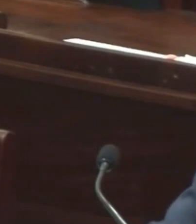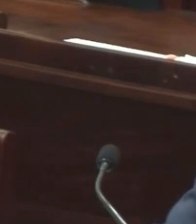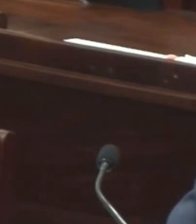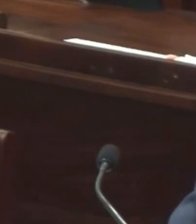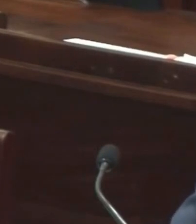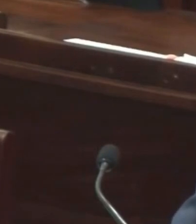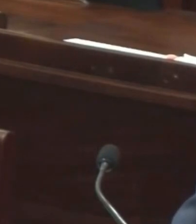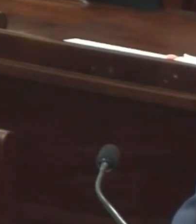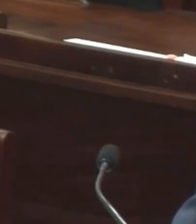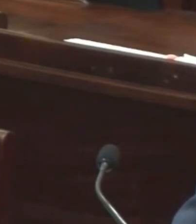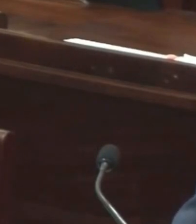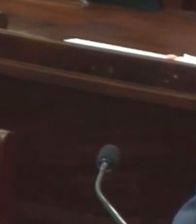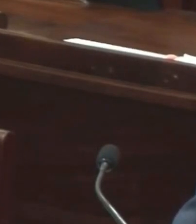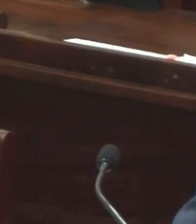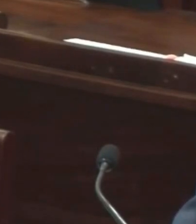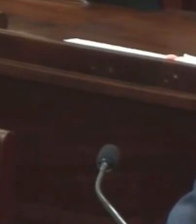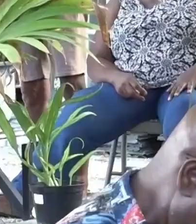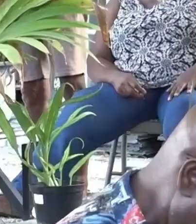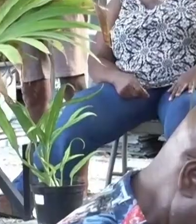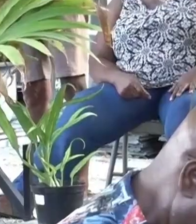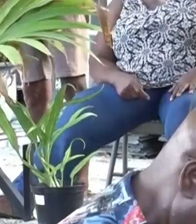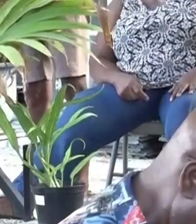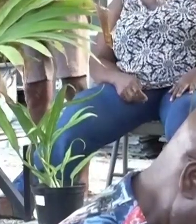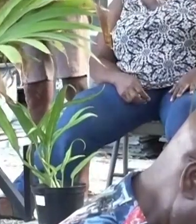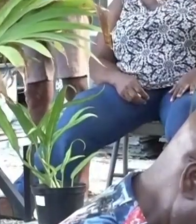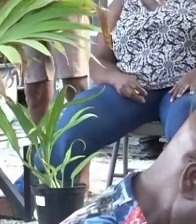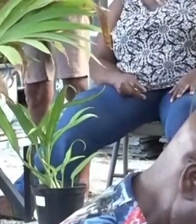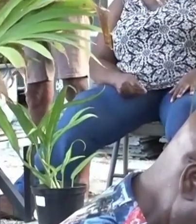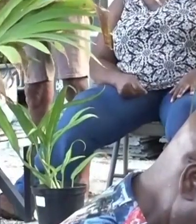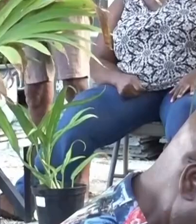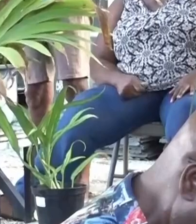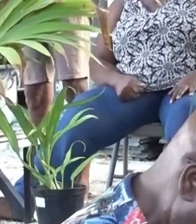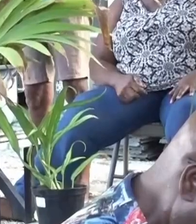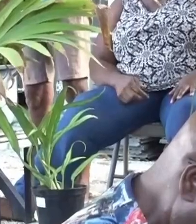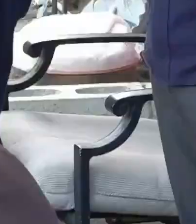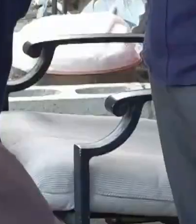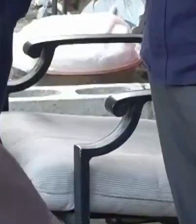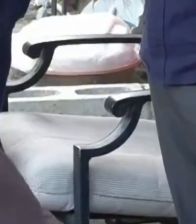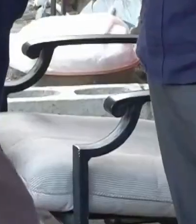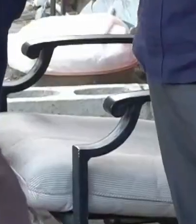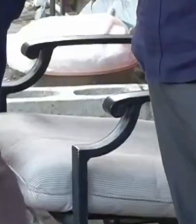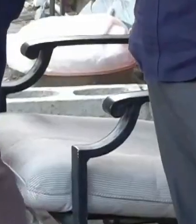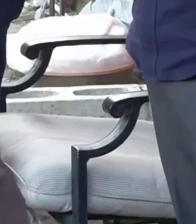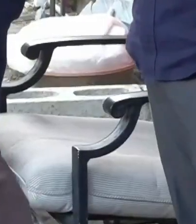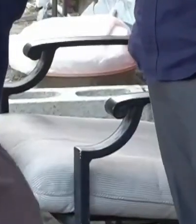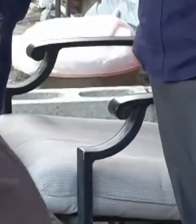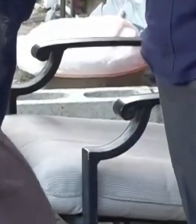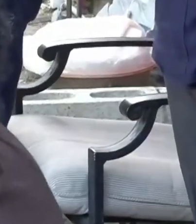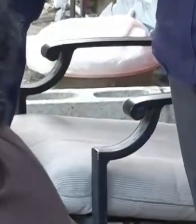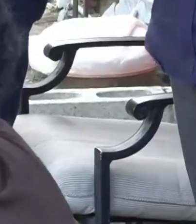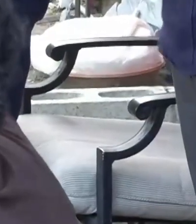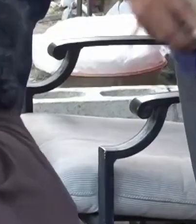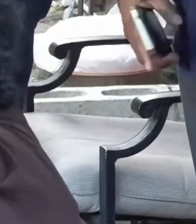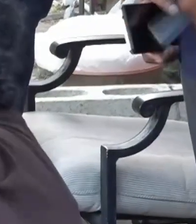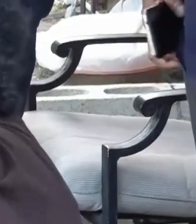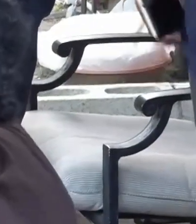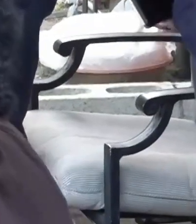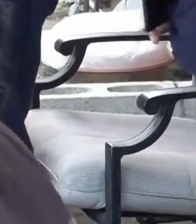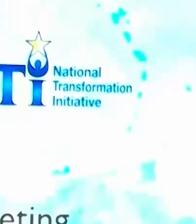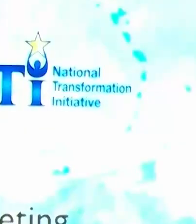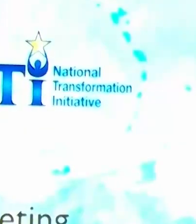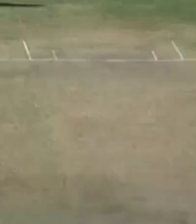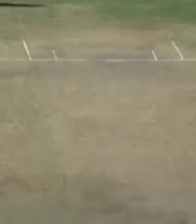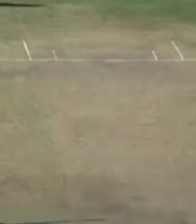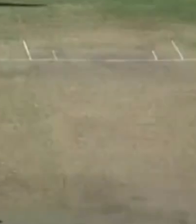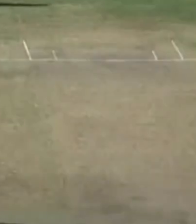business from Africa. The fate of this cell tower hangs in the balance as nearby residents demand its removal.